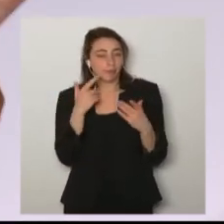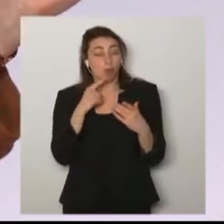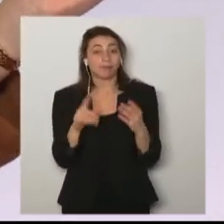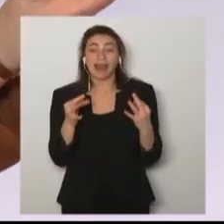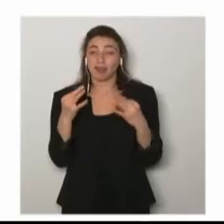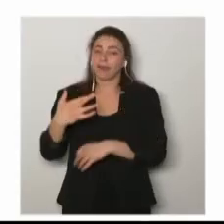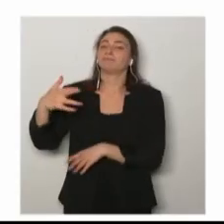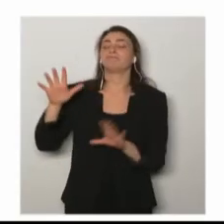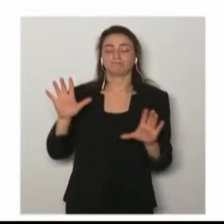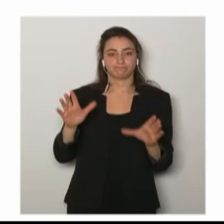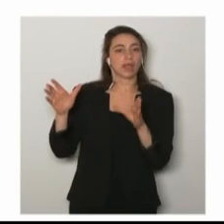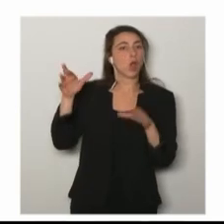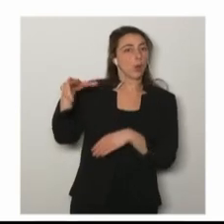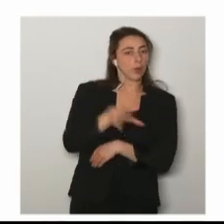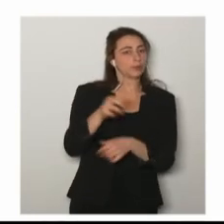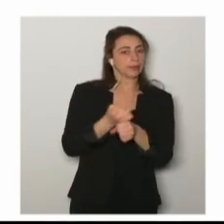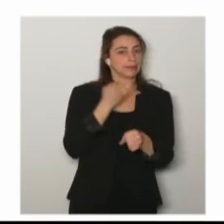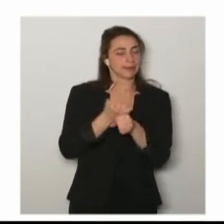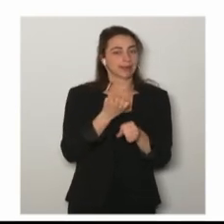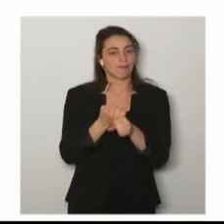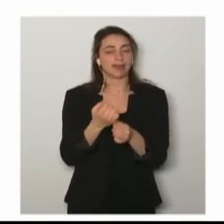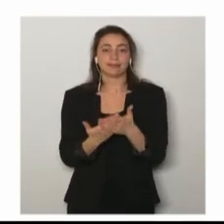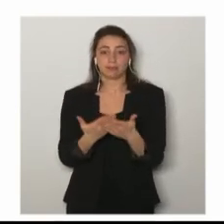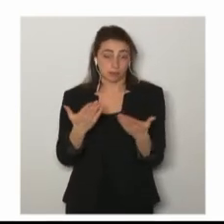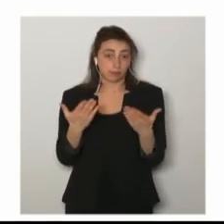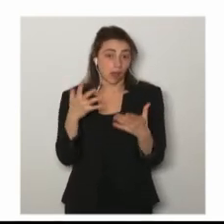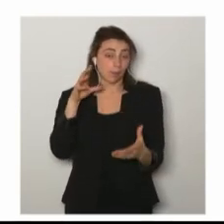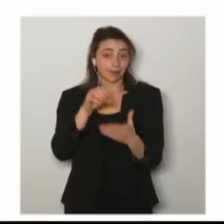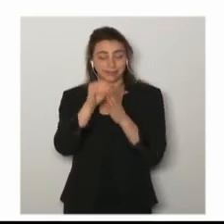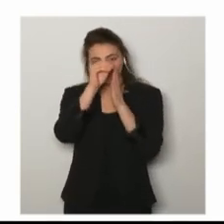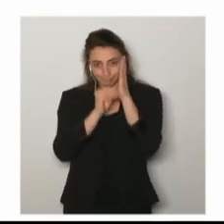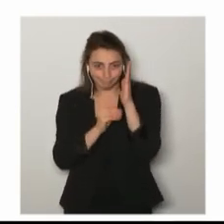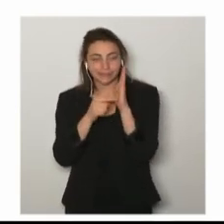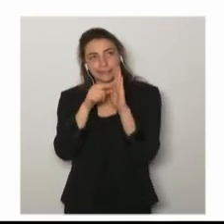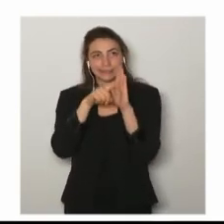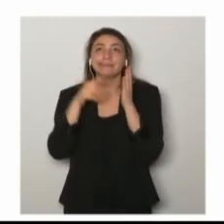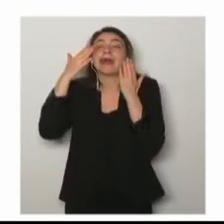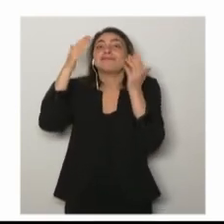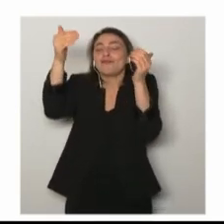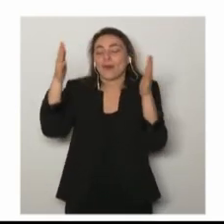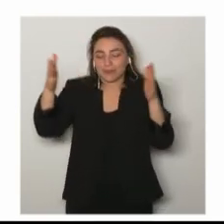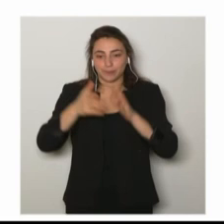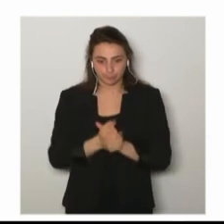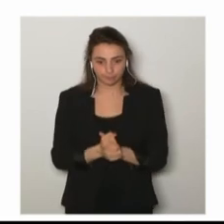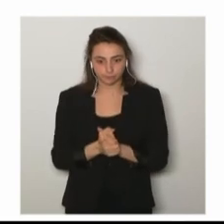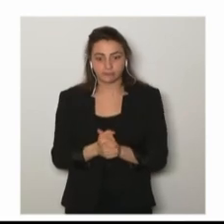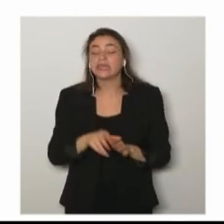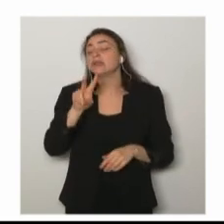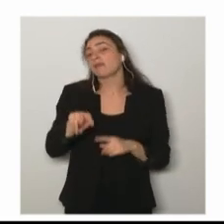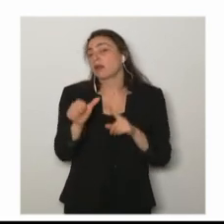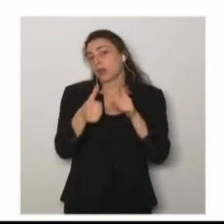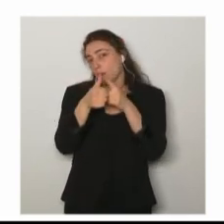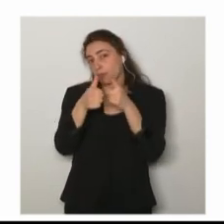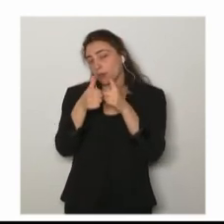our wish list, of course. First, it's very important that The previous speaker